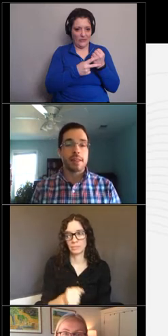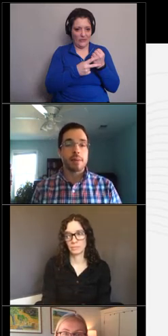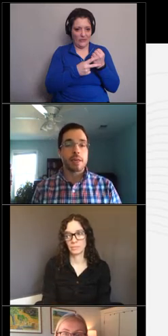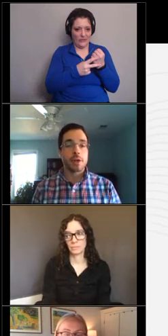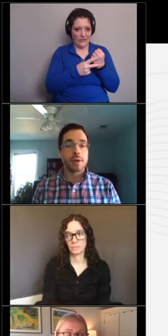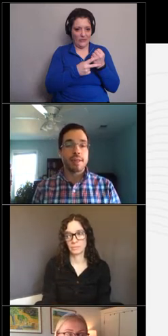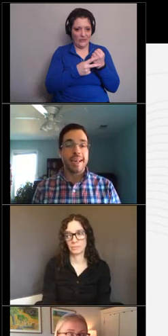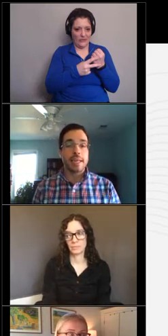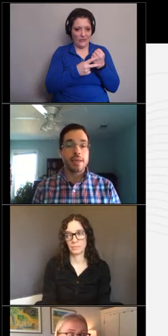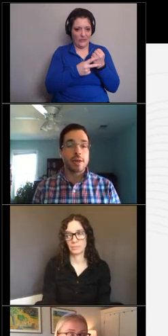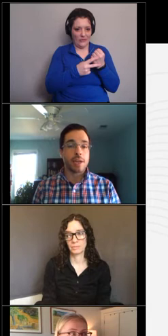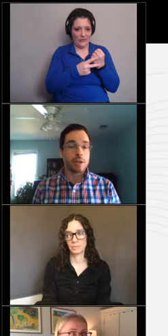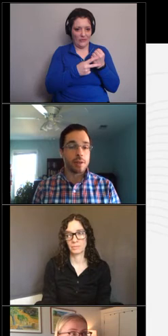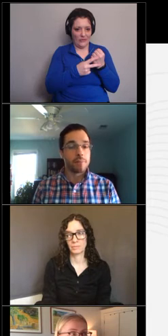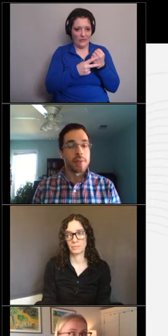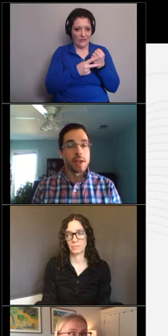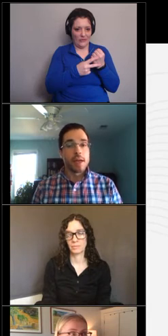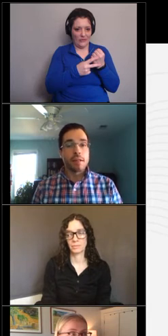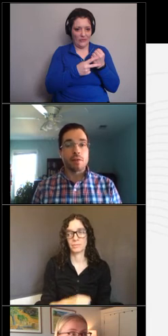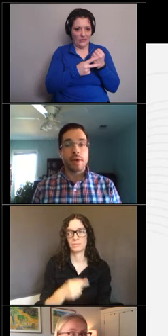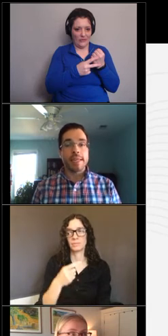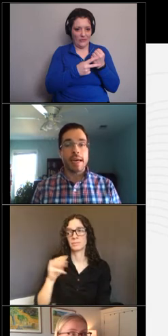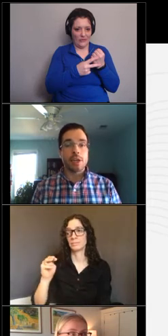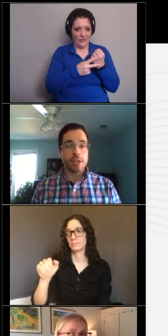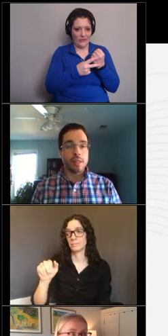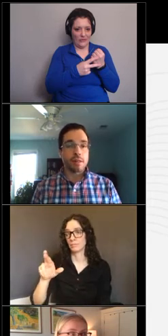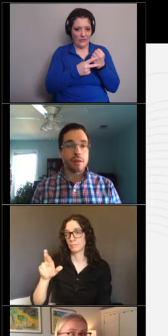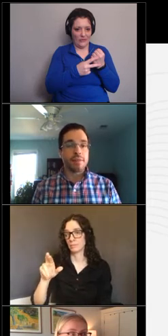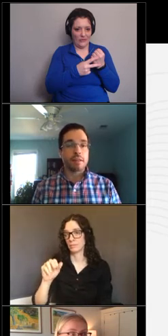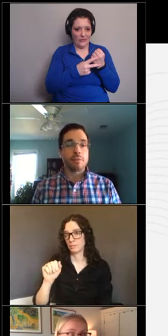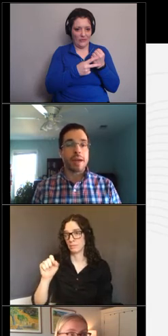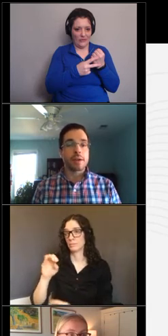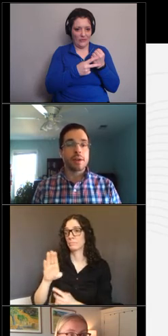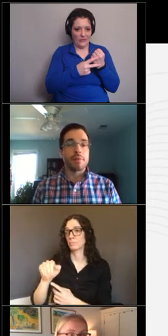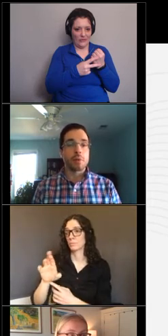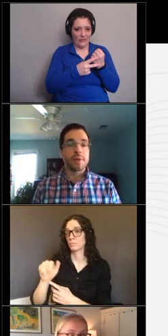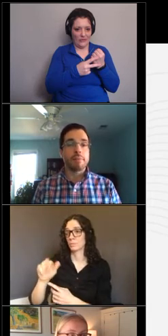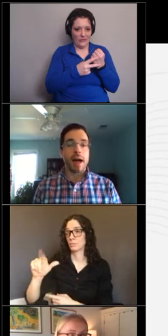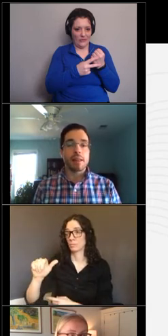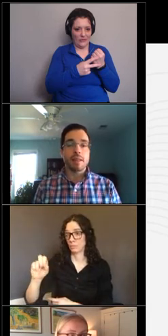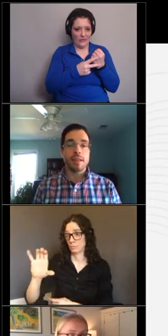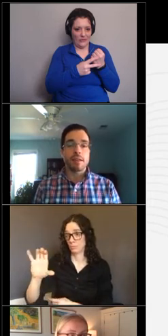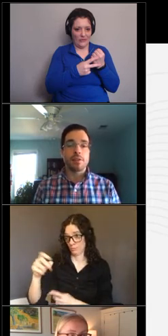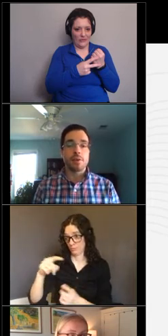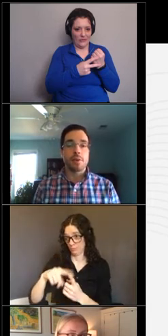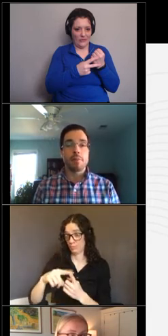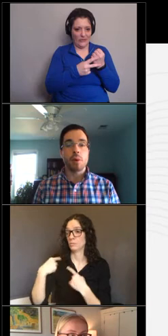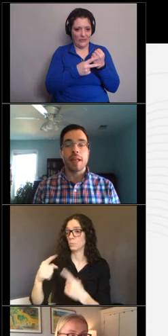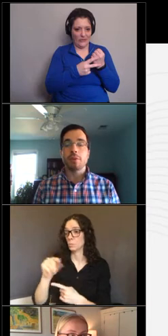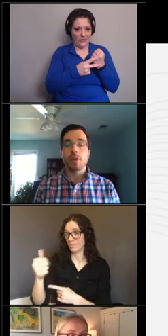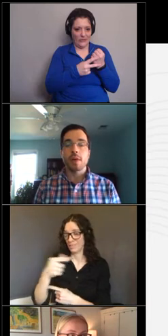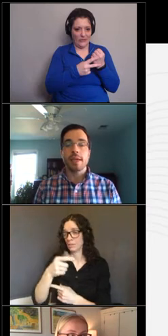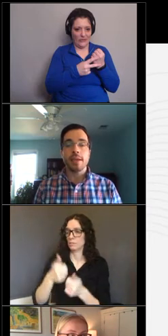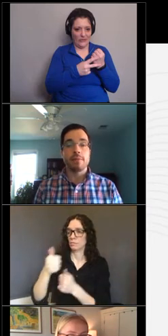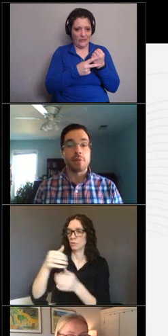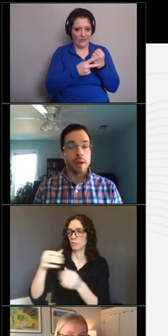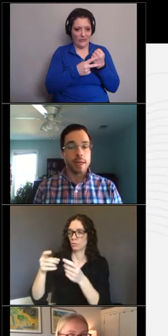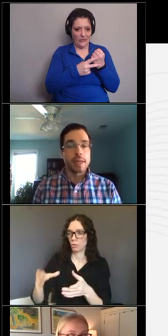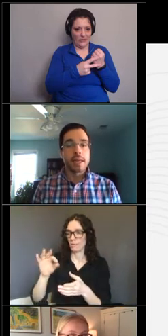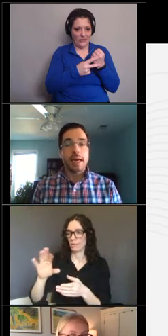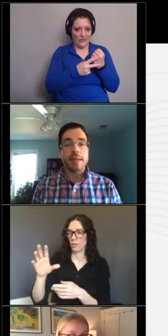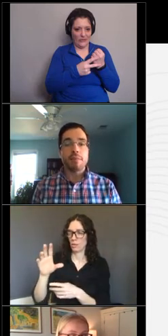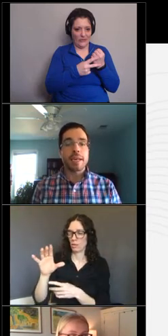policy in developing countries and internationally. Since 2010, she has served as director of the Marine Policy Institute, Mote Laboratory